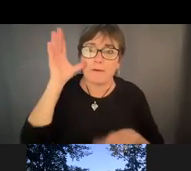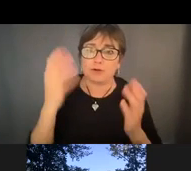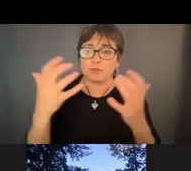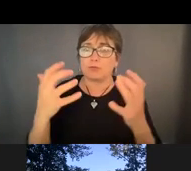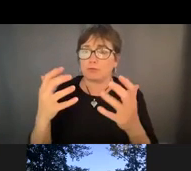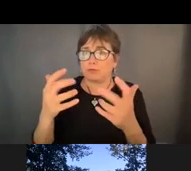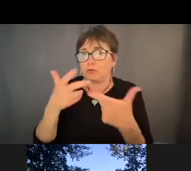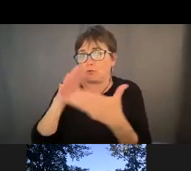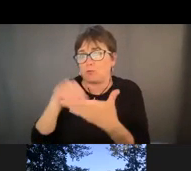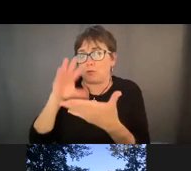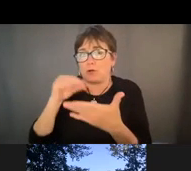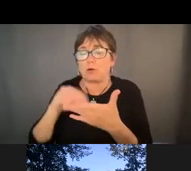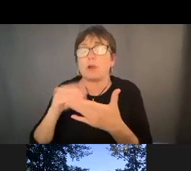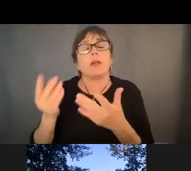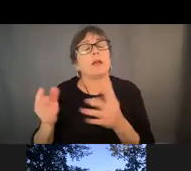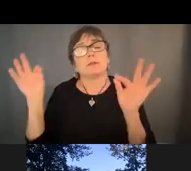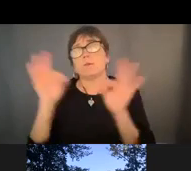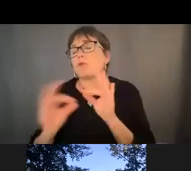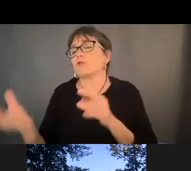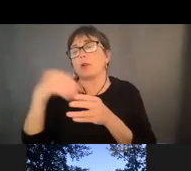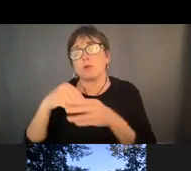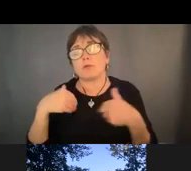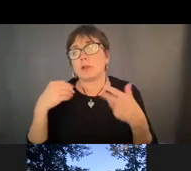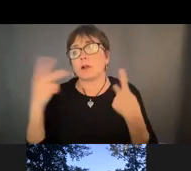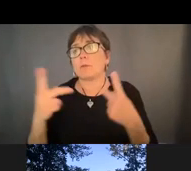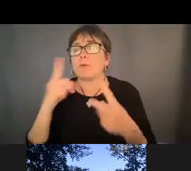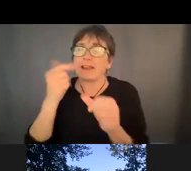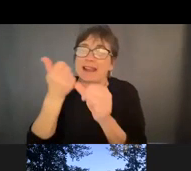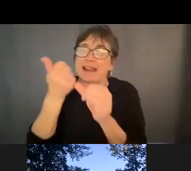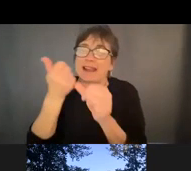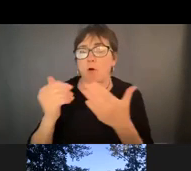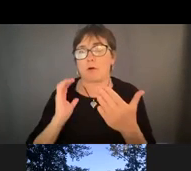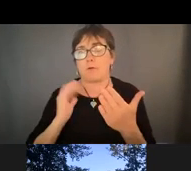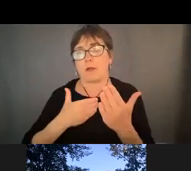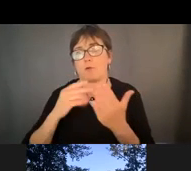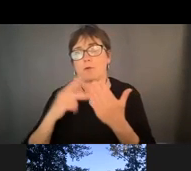is in every aspect of our project by the end of our project. Next slide, please.